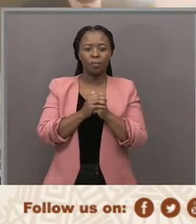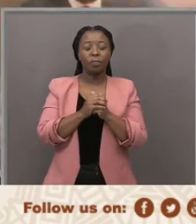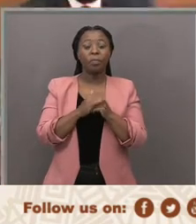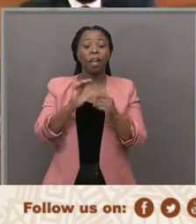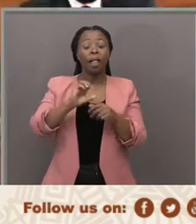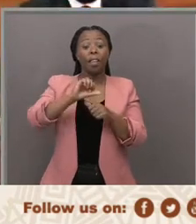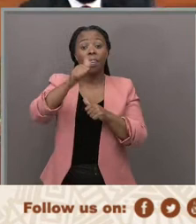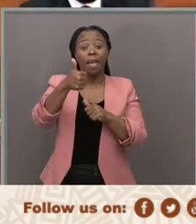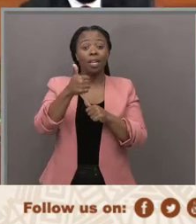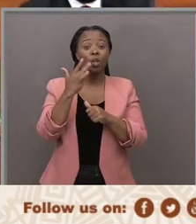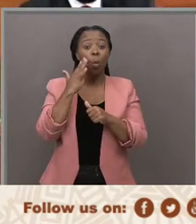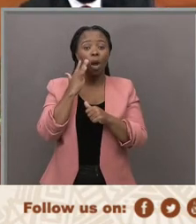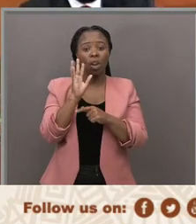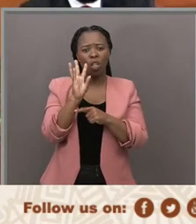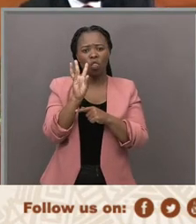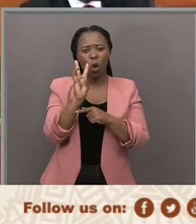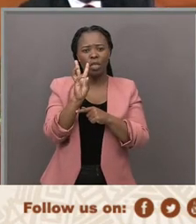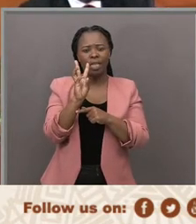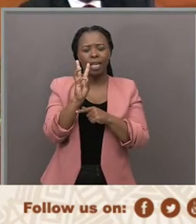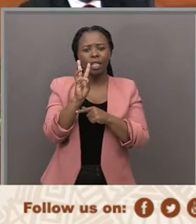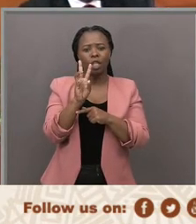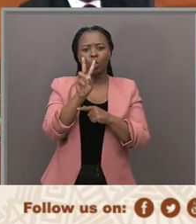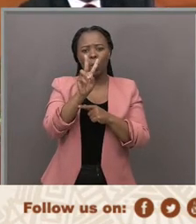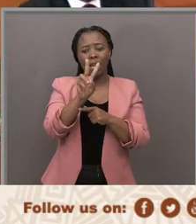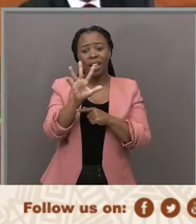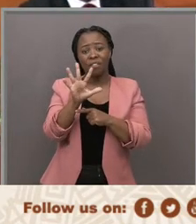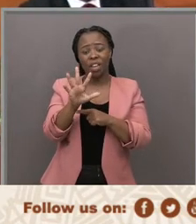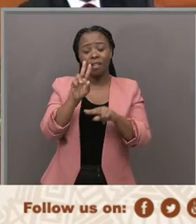on Thursday, the 25th of February